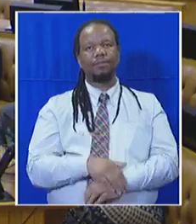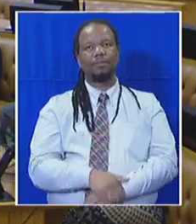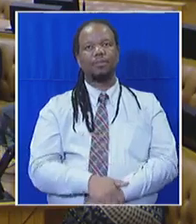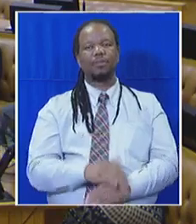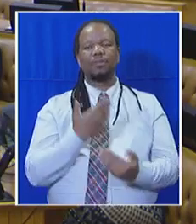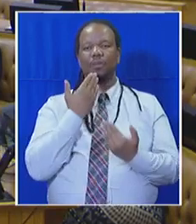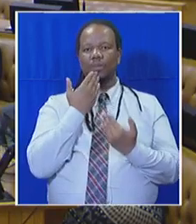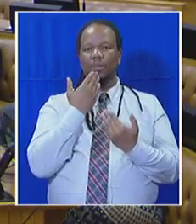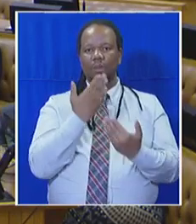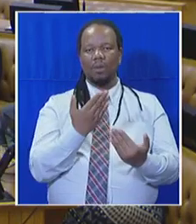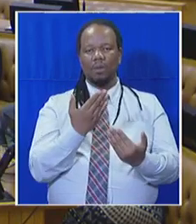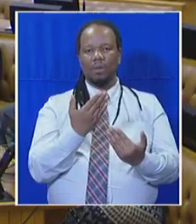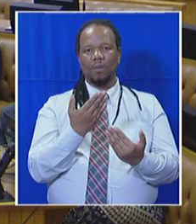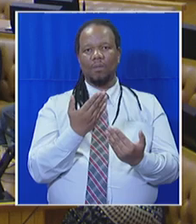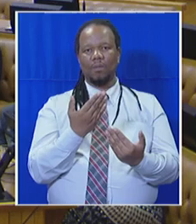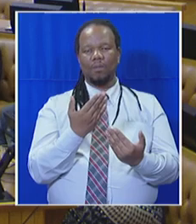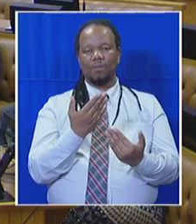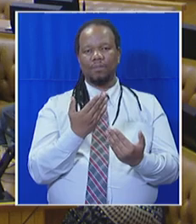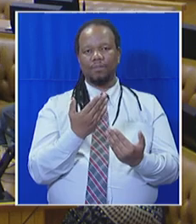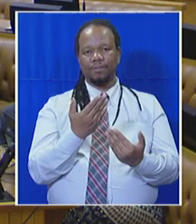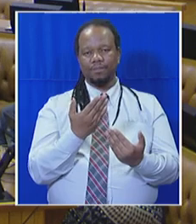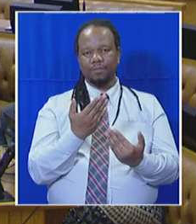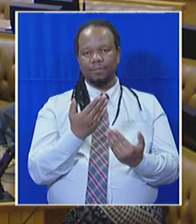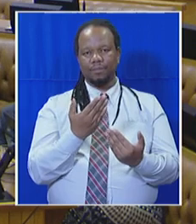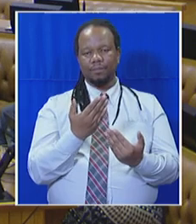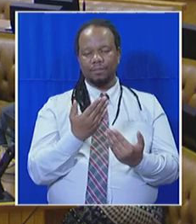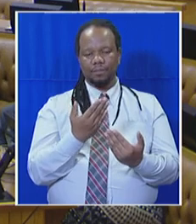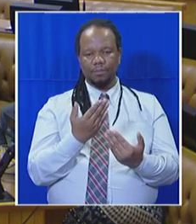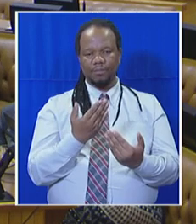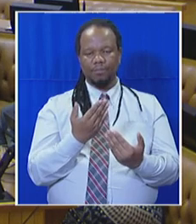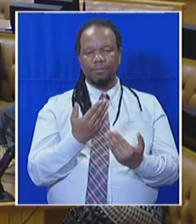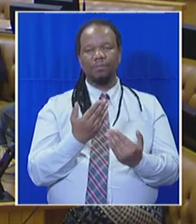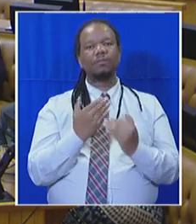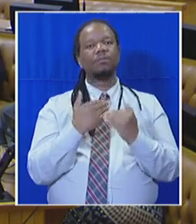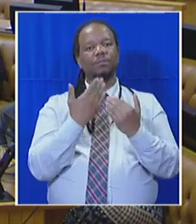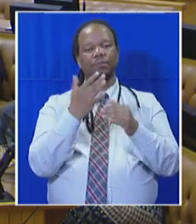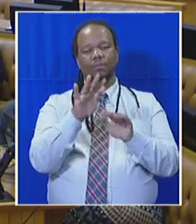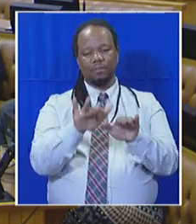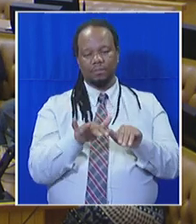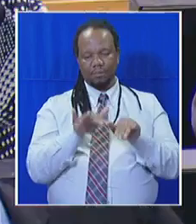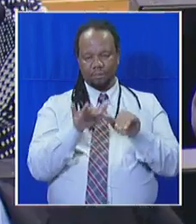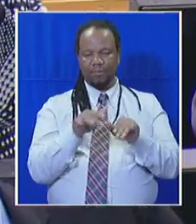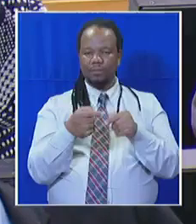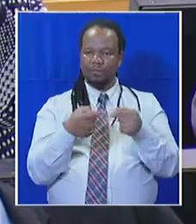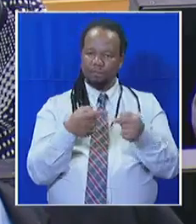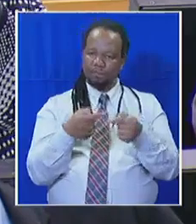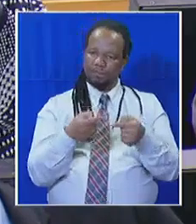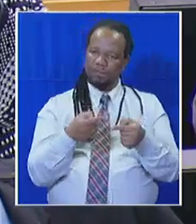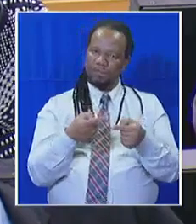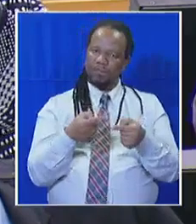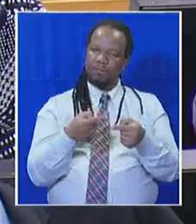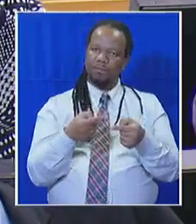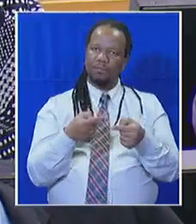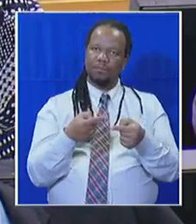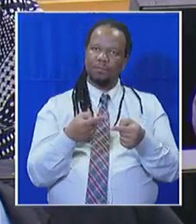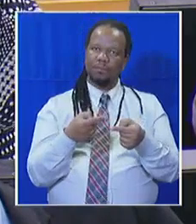Thank you. On behalf of the Inkatha Freedom Party, I shall move at the next sitting of this House that the House debates